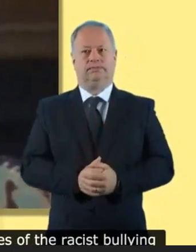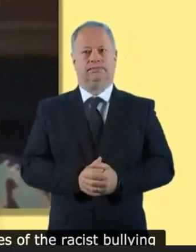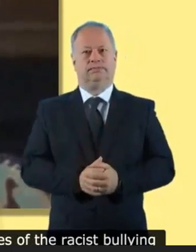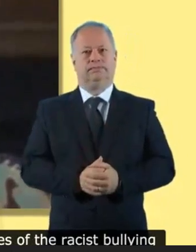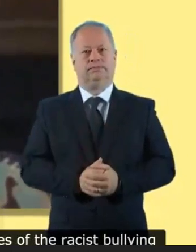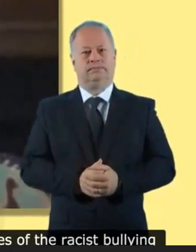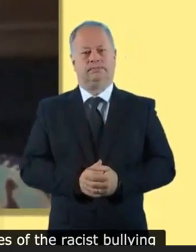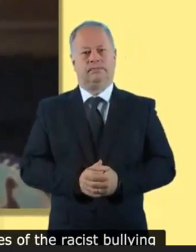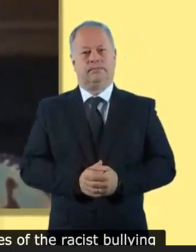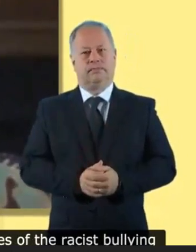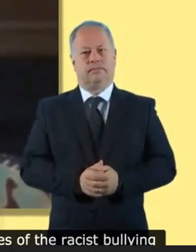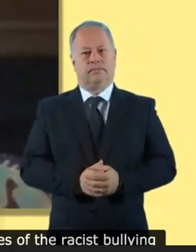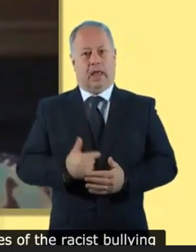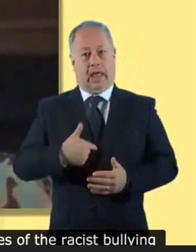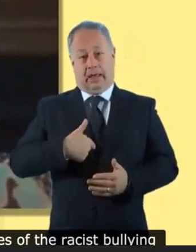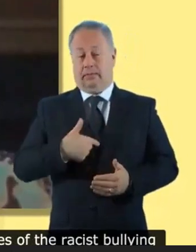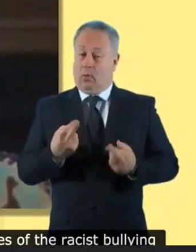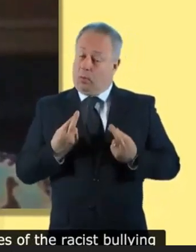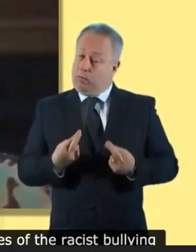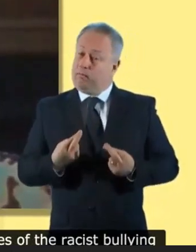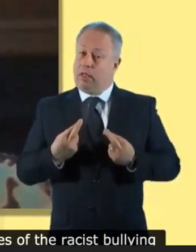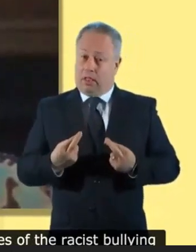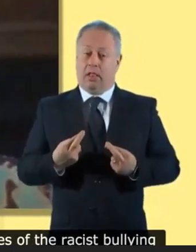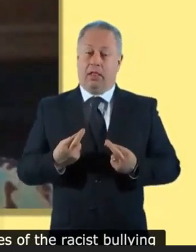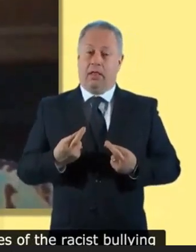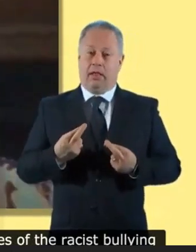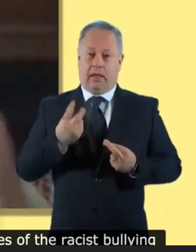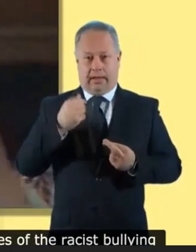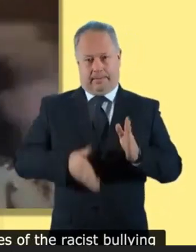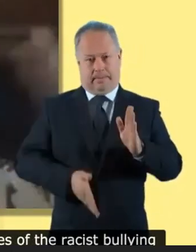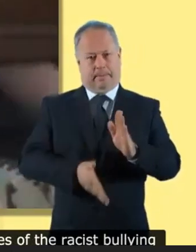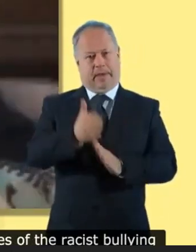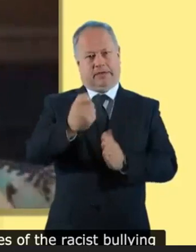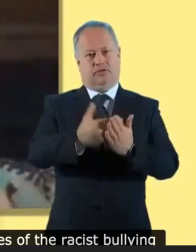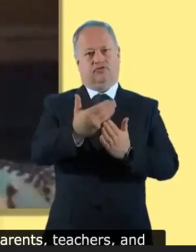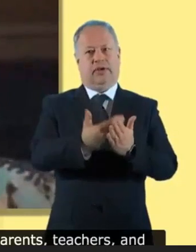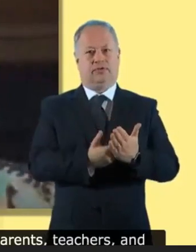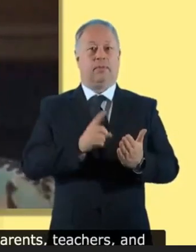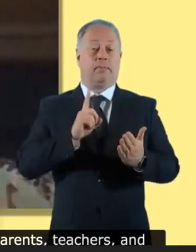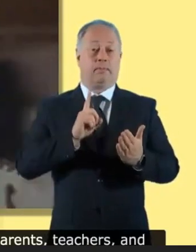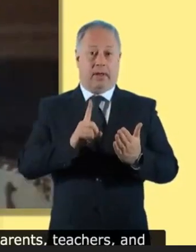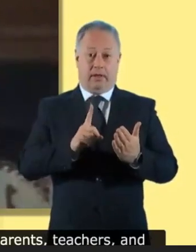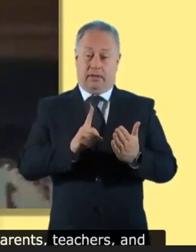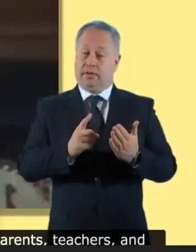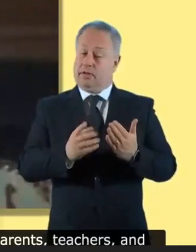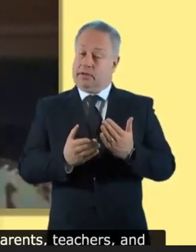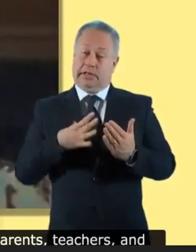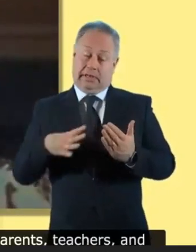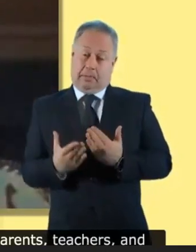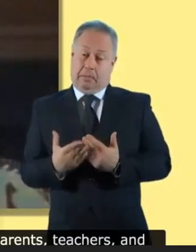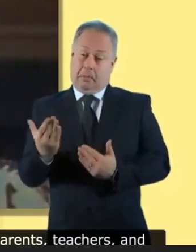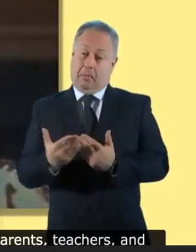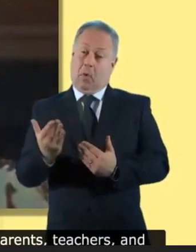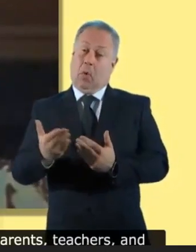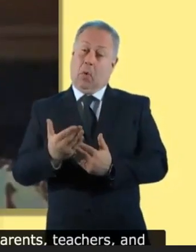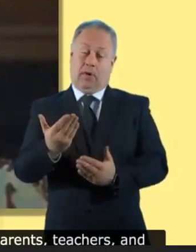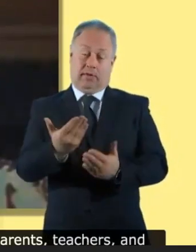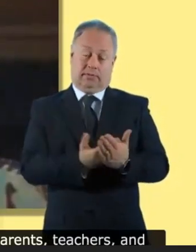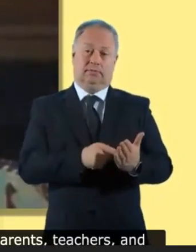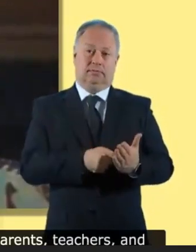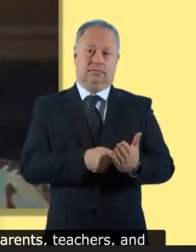So I'm hopeful that you will pass this resolution, but bear in mind that there's more to it than what is on the page. Finally,